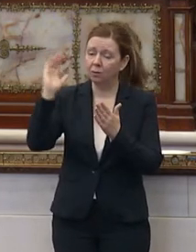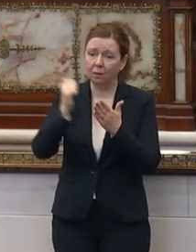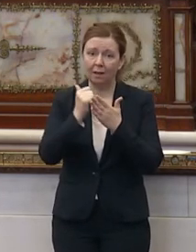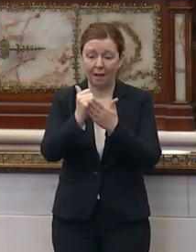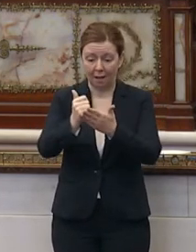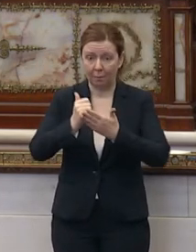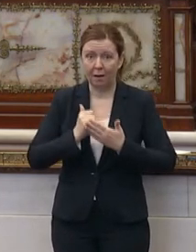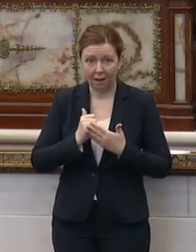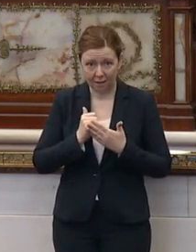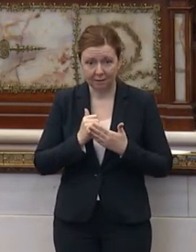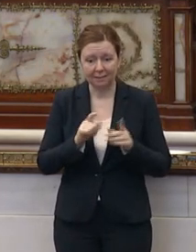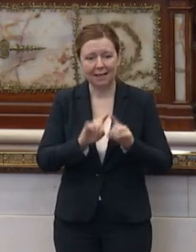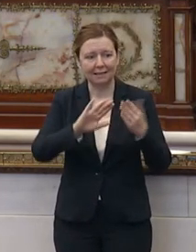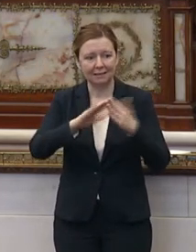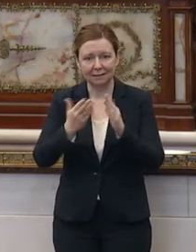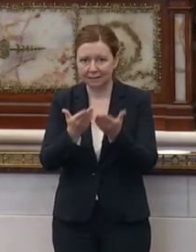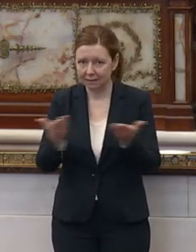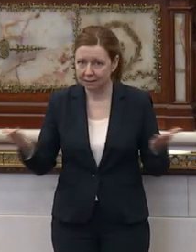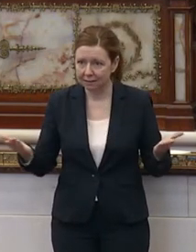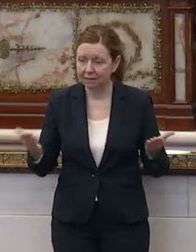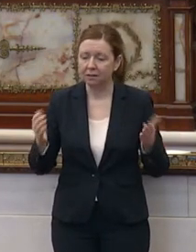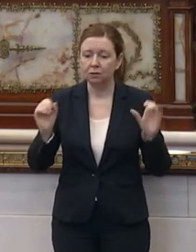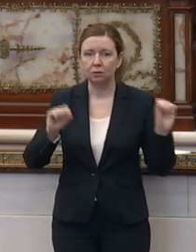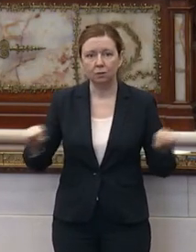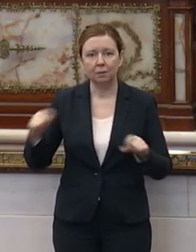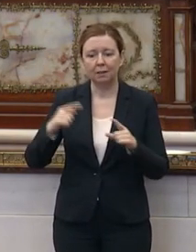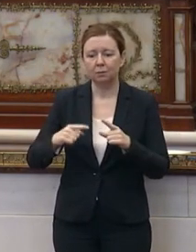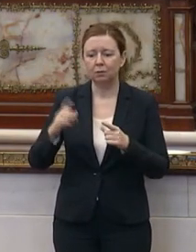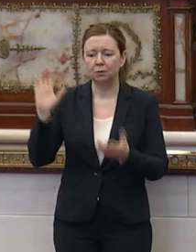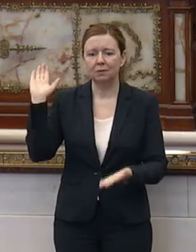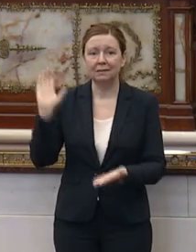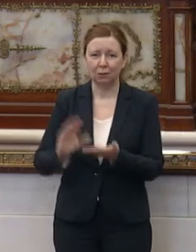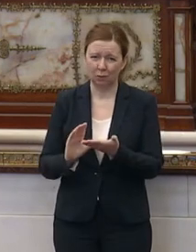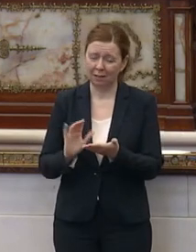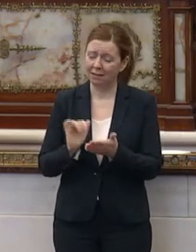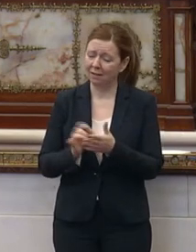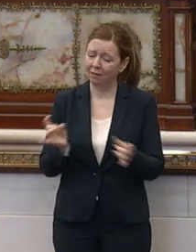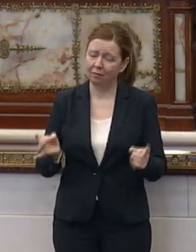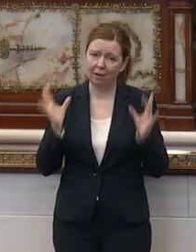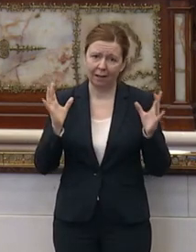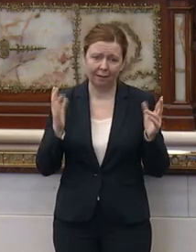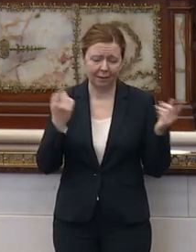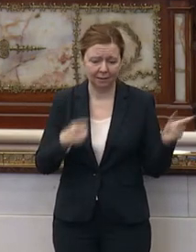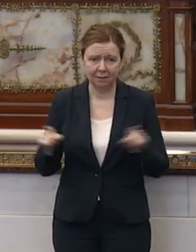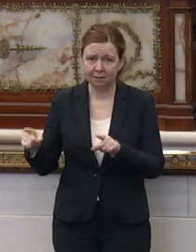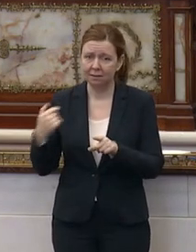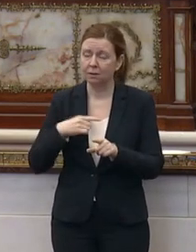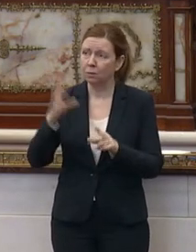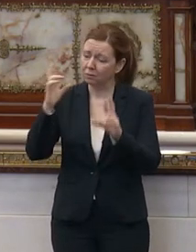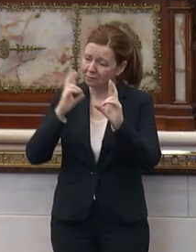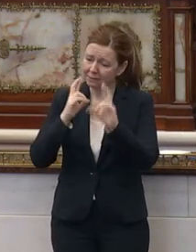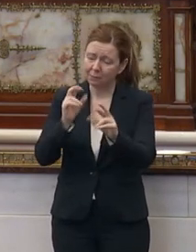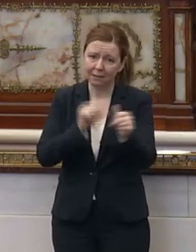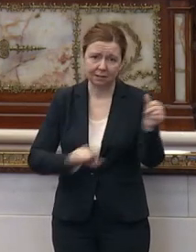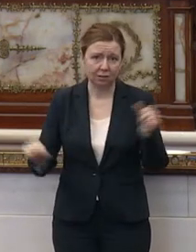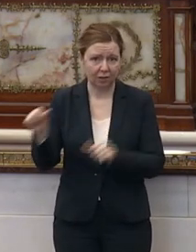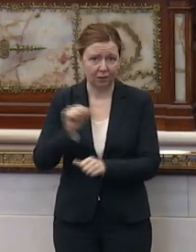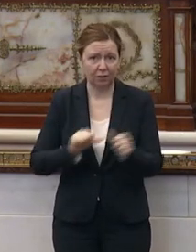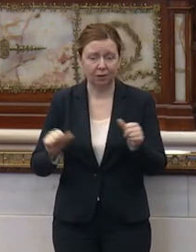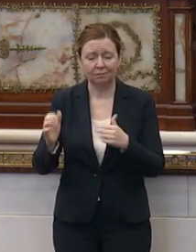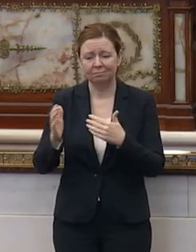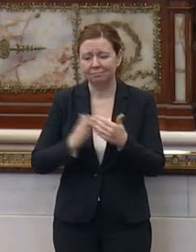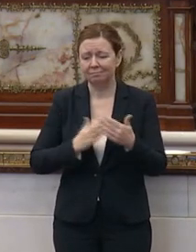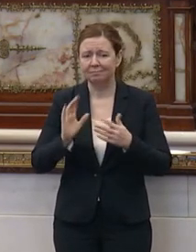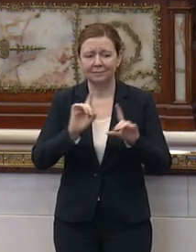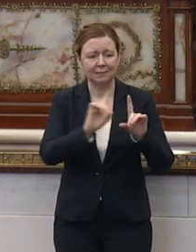help us as a city to be able to decrease that violence, that we will respect each other